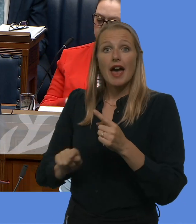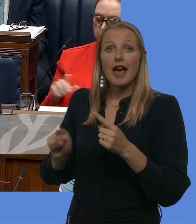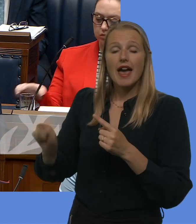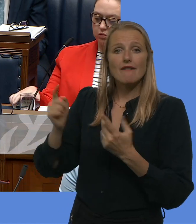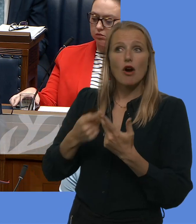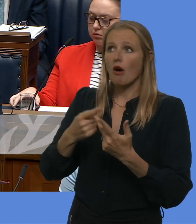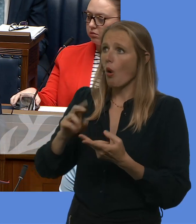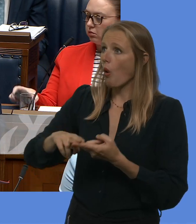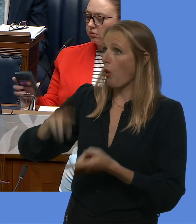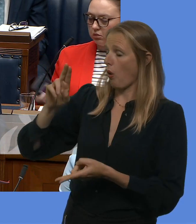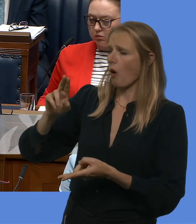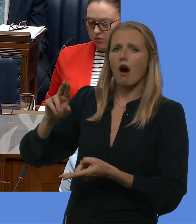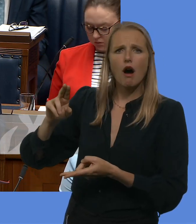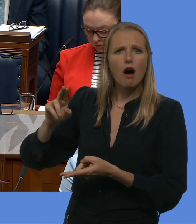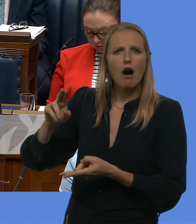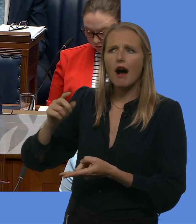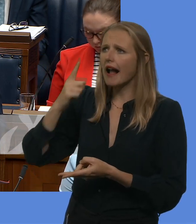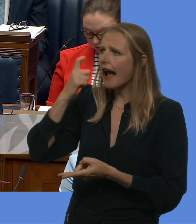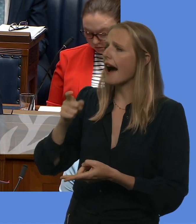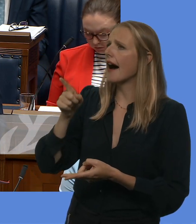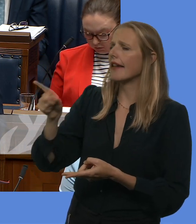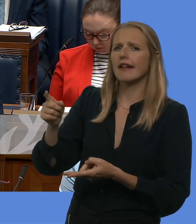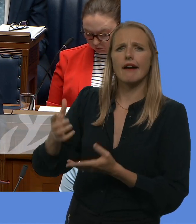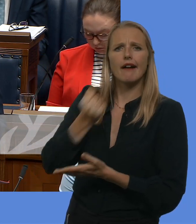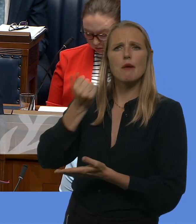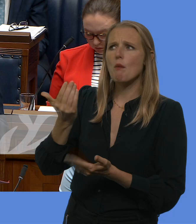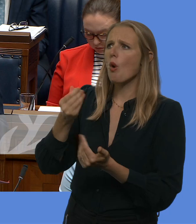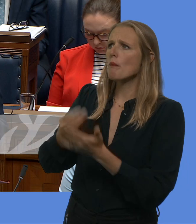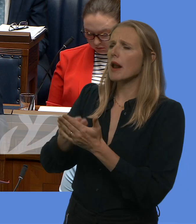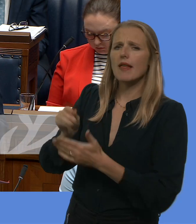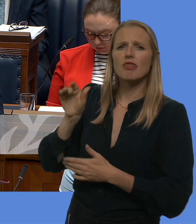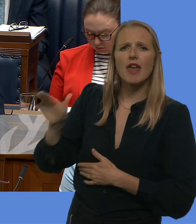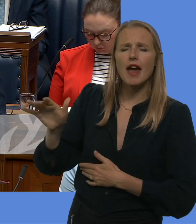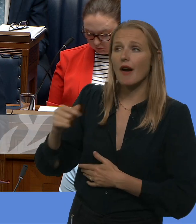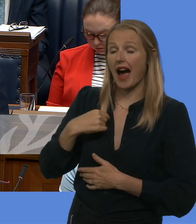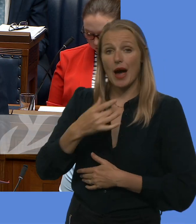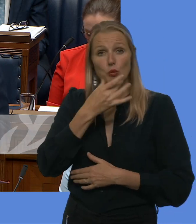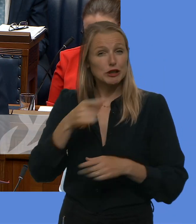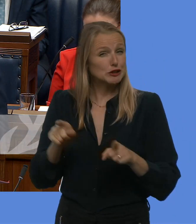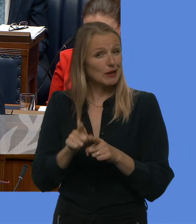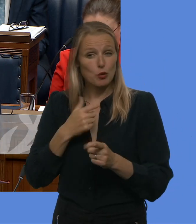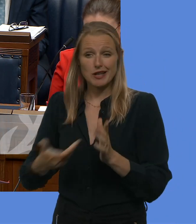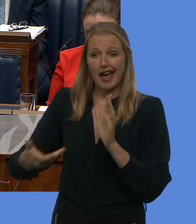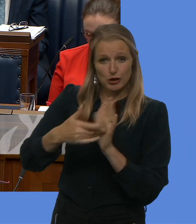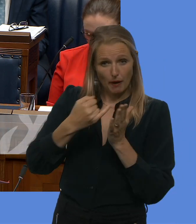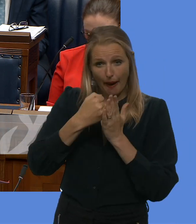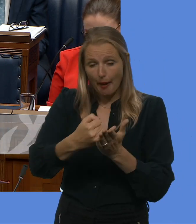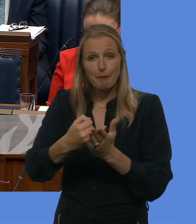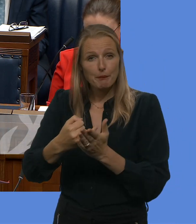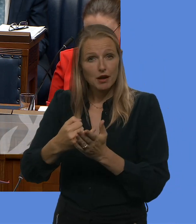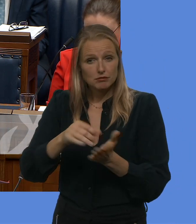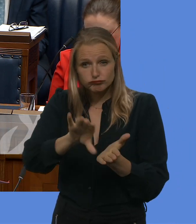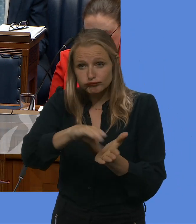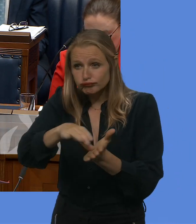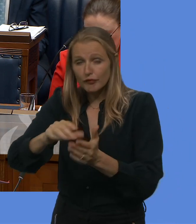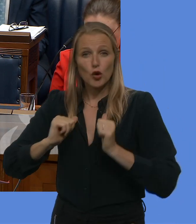higher rates of uniform grant are available, and I would obviously like to be able to allocate additional funding to the Education Authority that